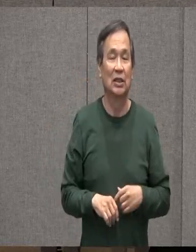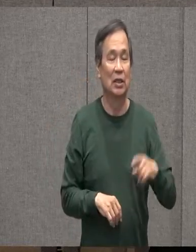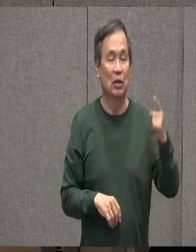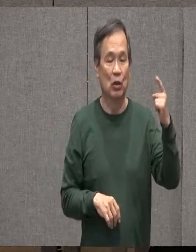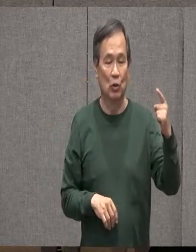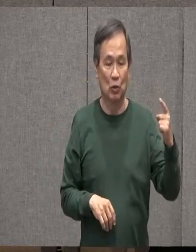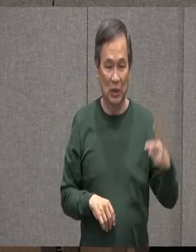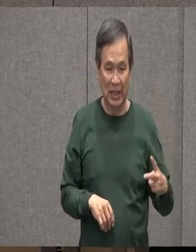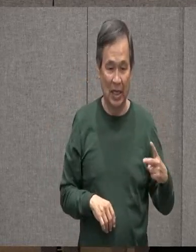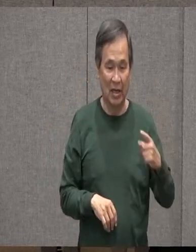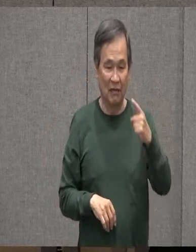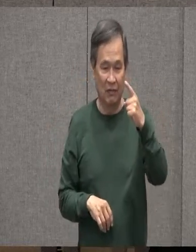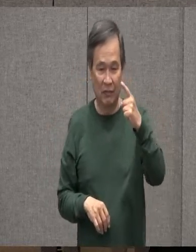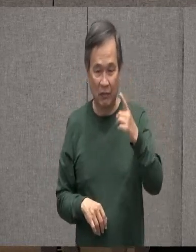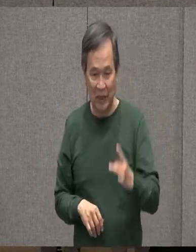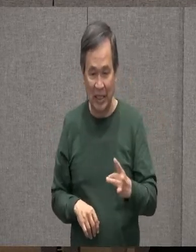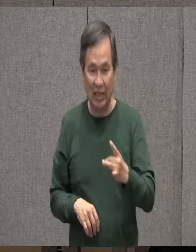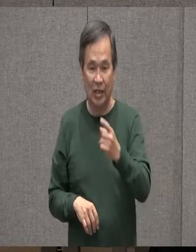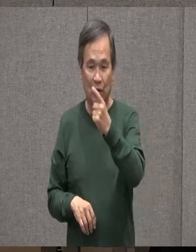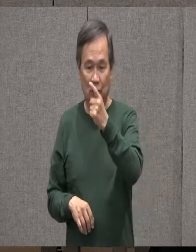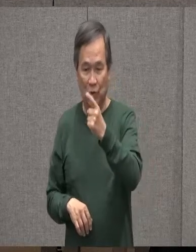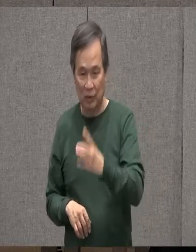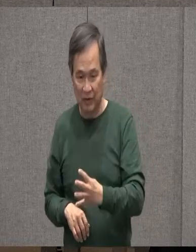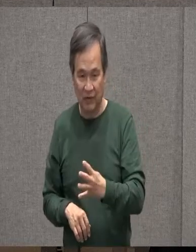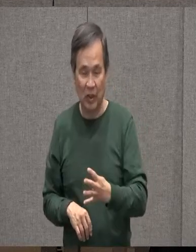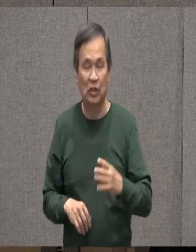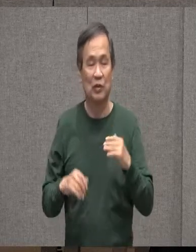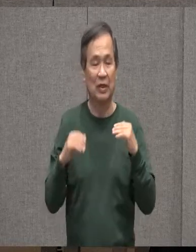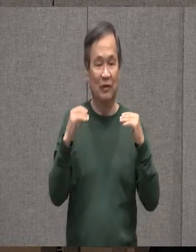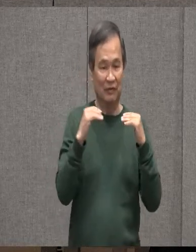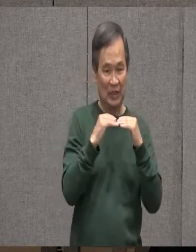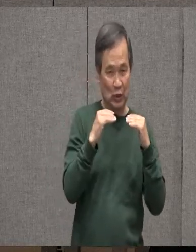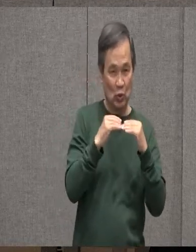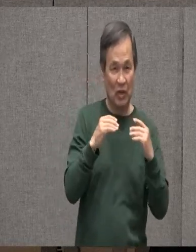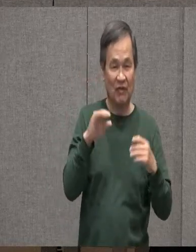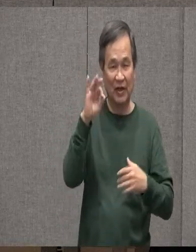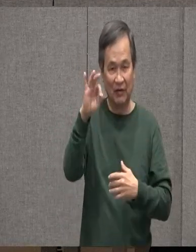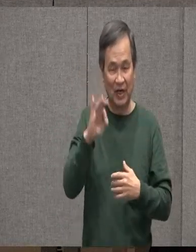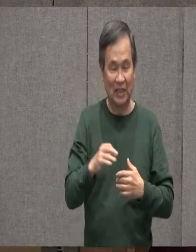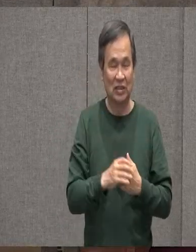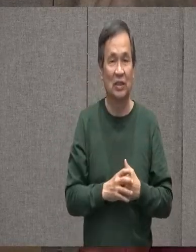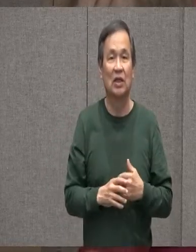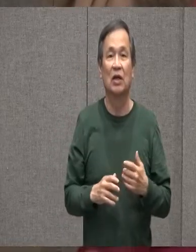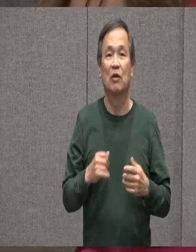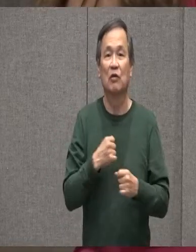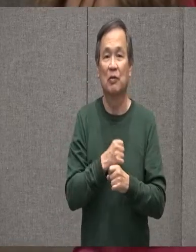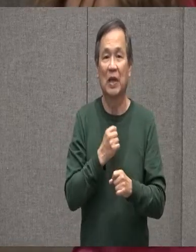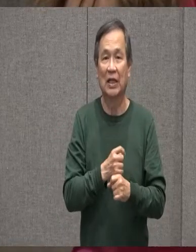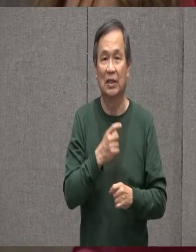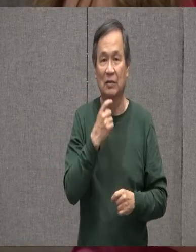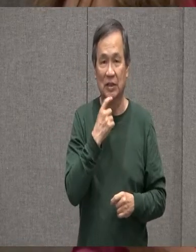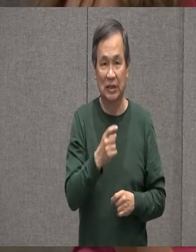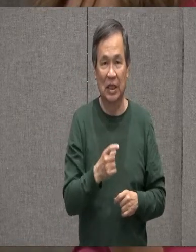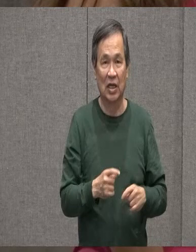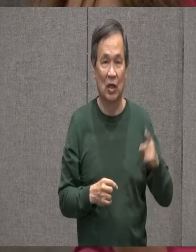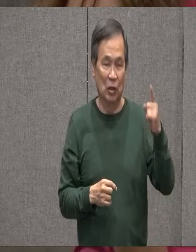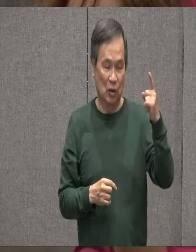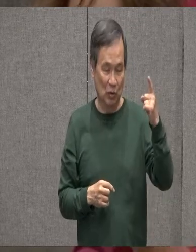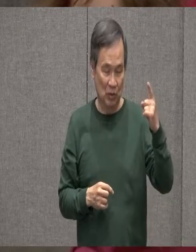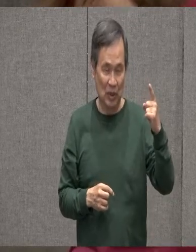eats 1/8 of a box, and Susie eats 1/4 of a box. What fraction of a whole box does the cats